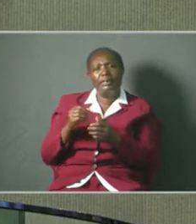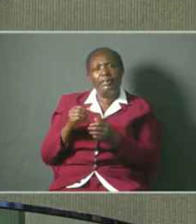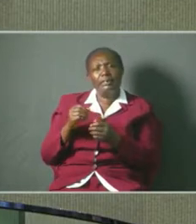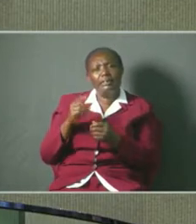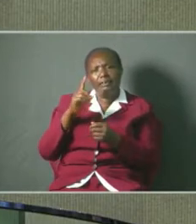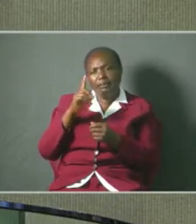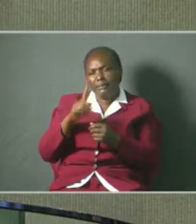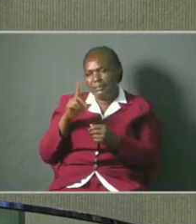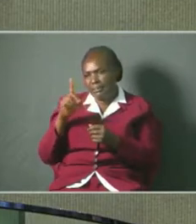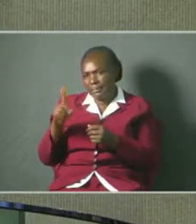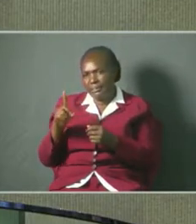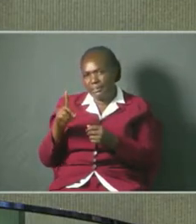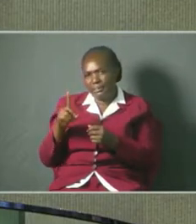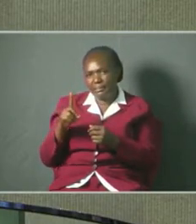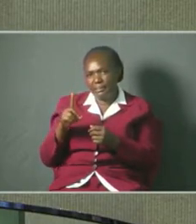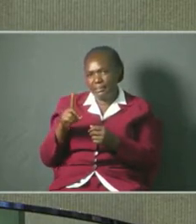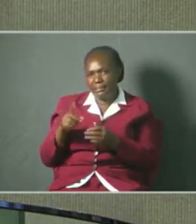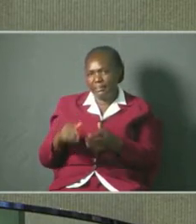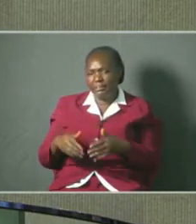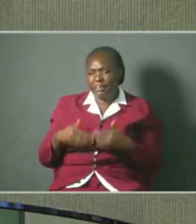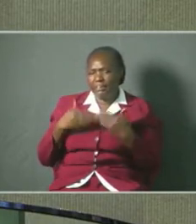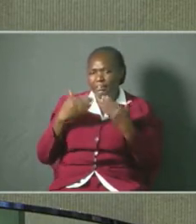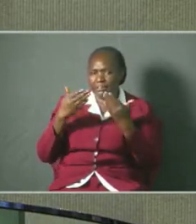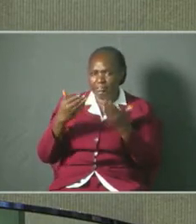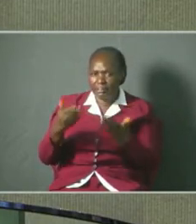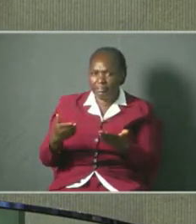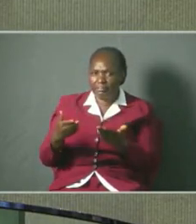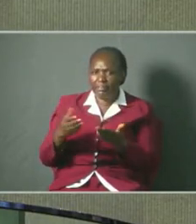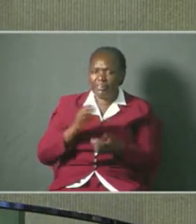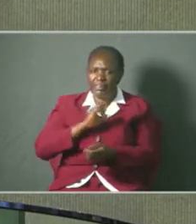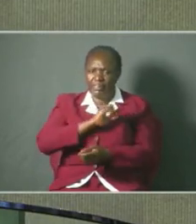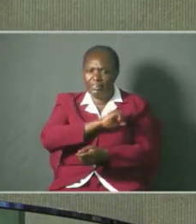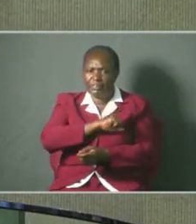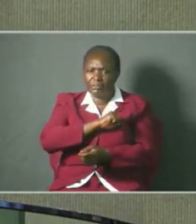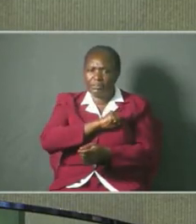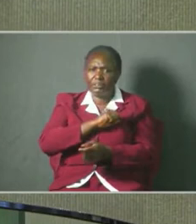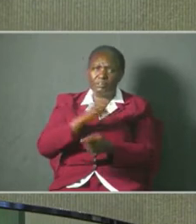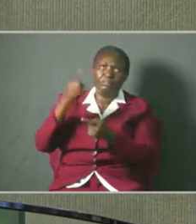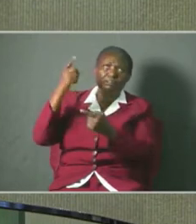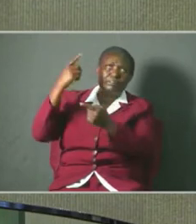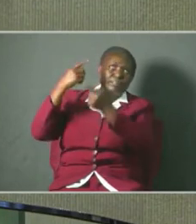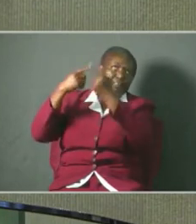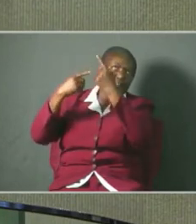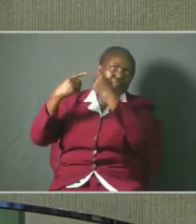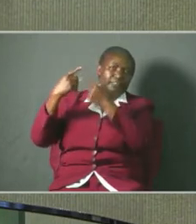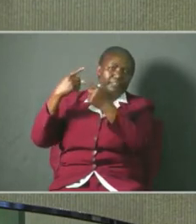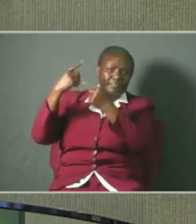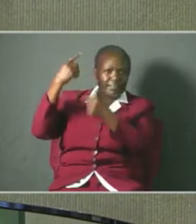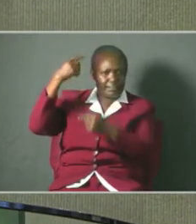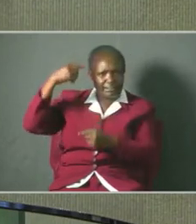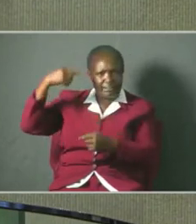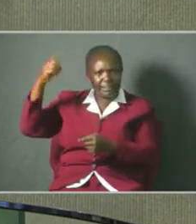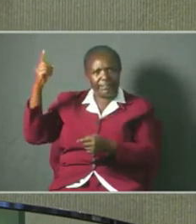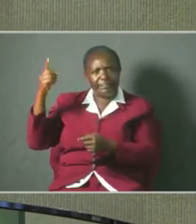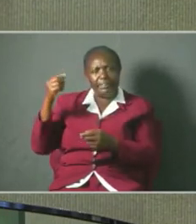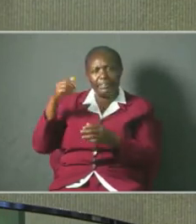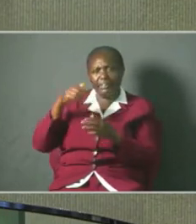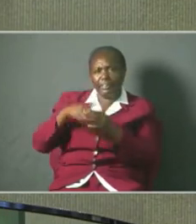and every one of us, we have been given an assurance of success as we labor with Christ,